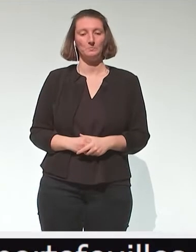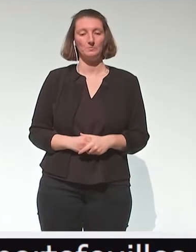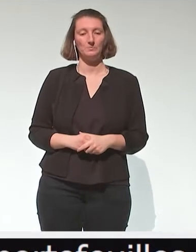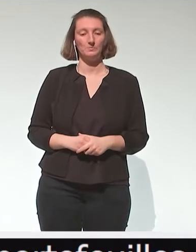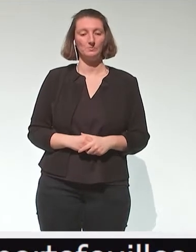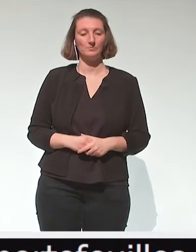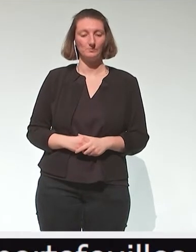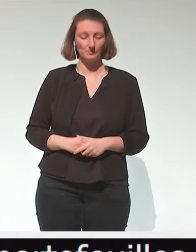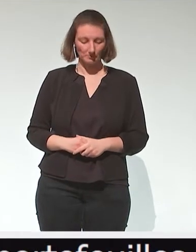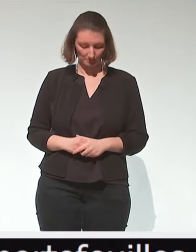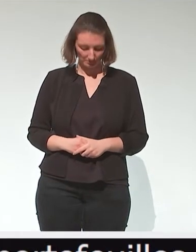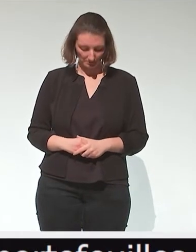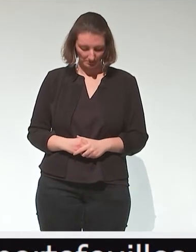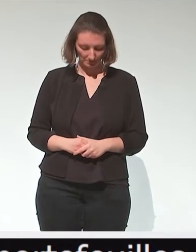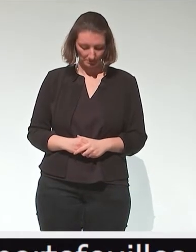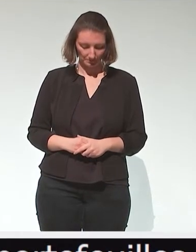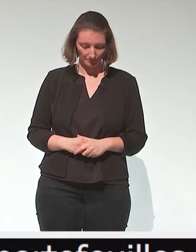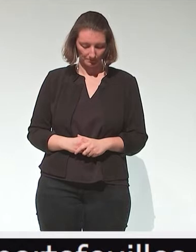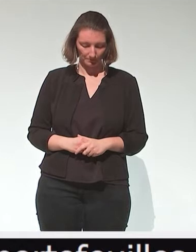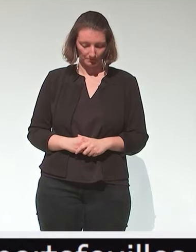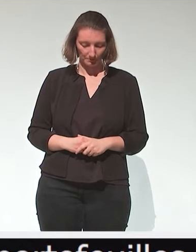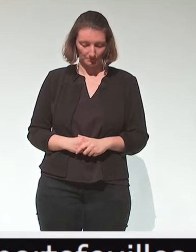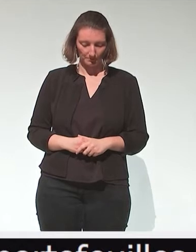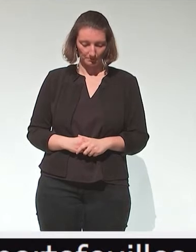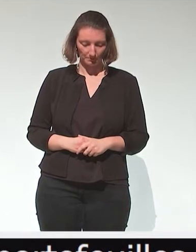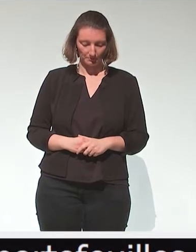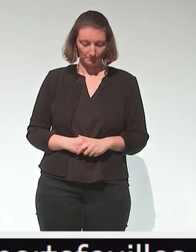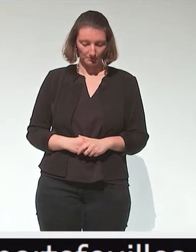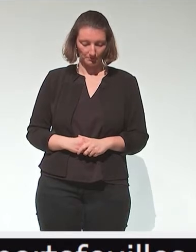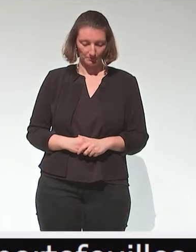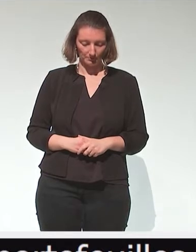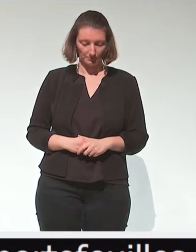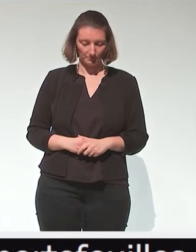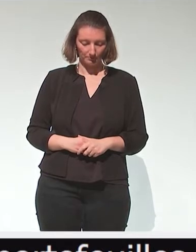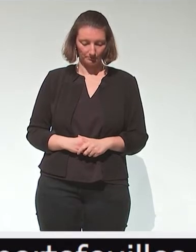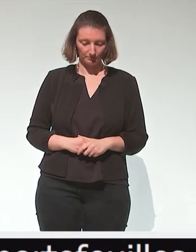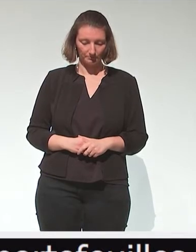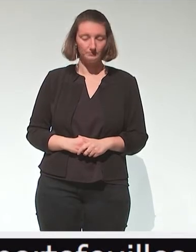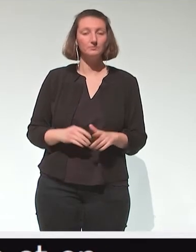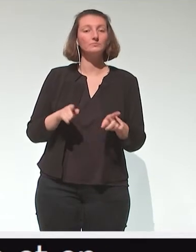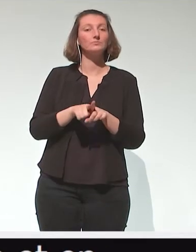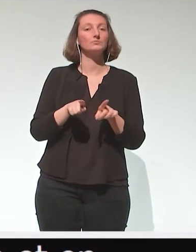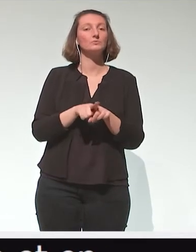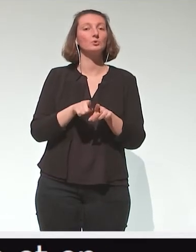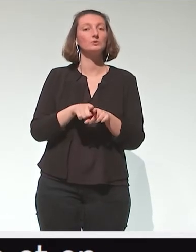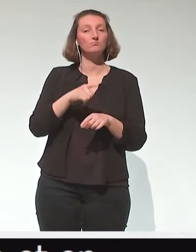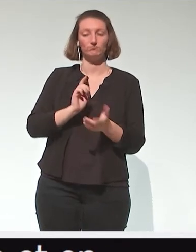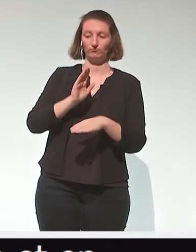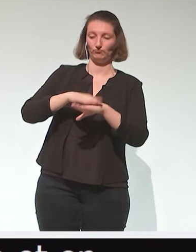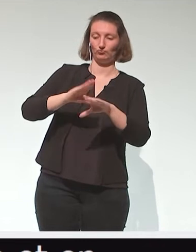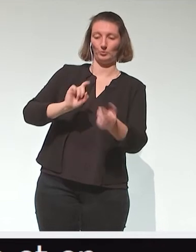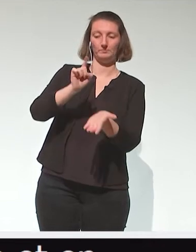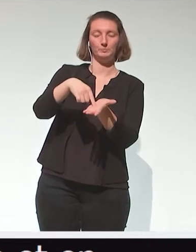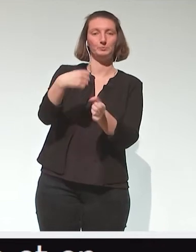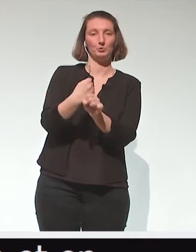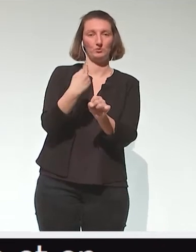compensations and adaptations for the workplace. What are the support mechanisms to companies? They are